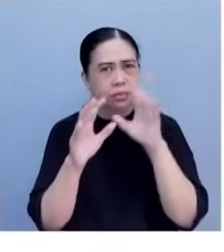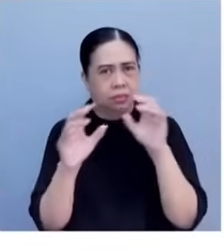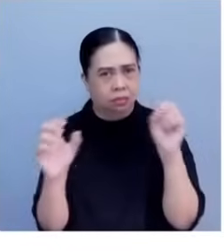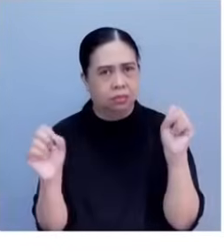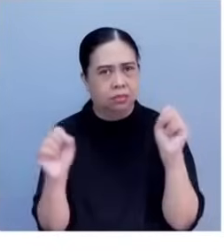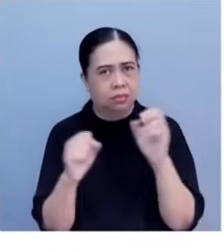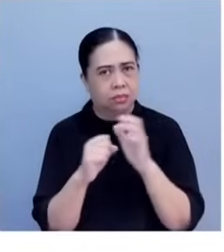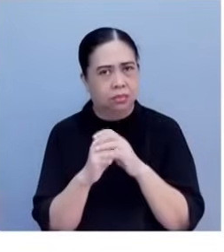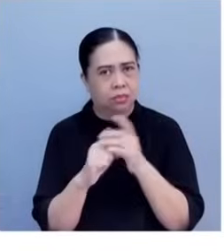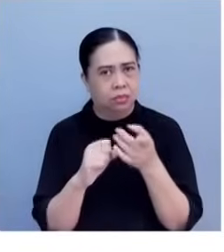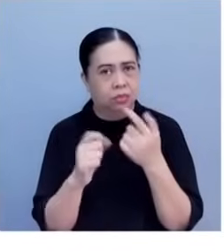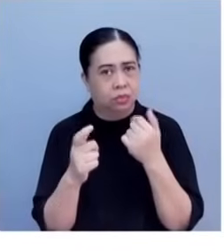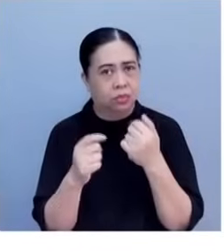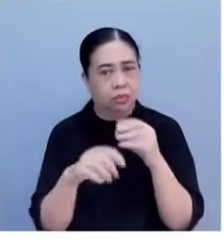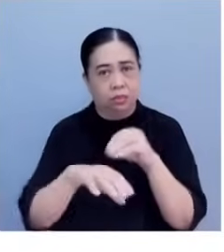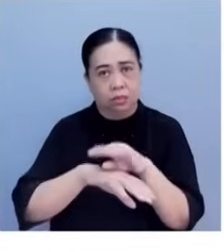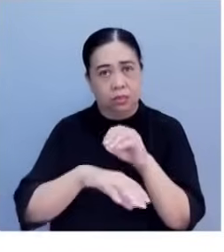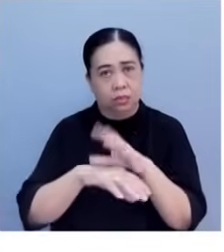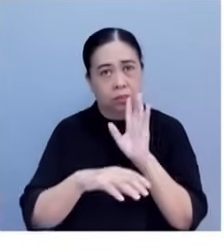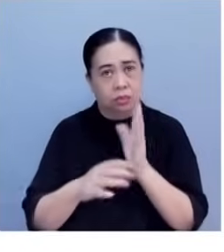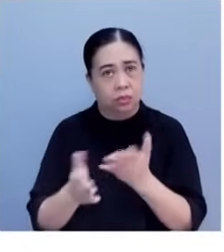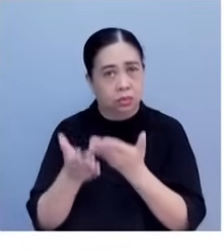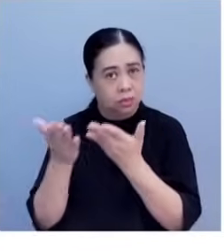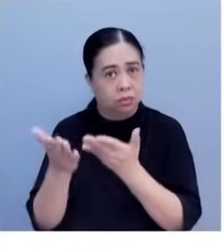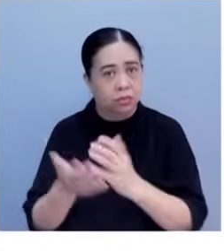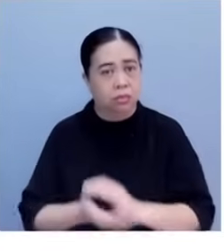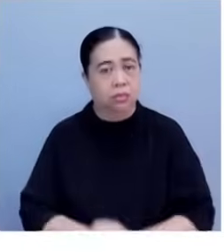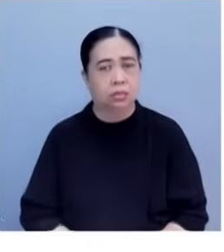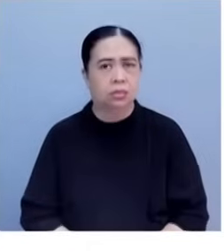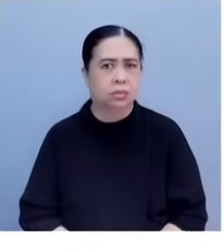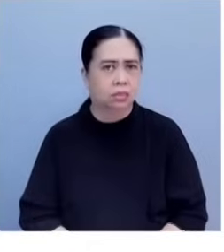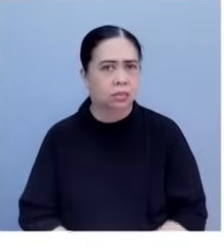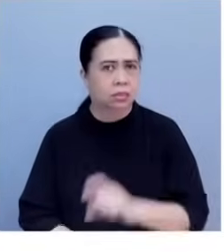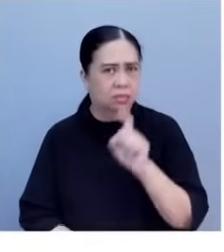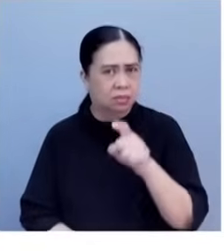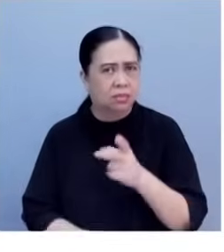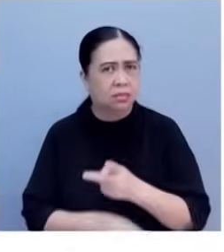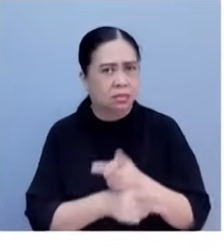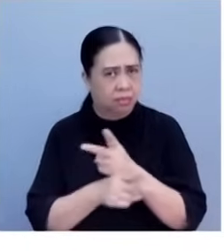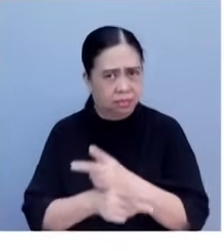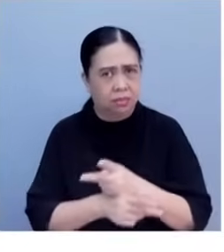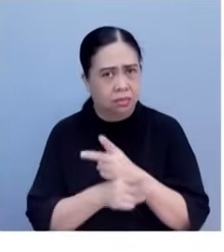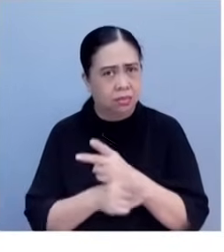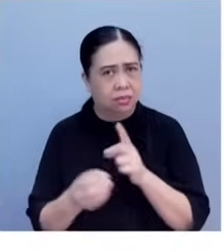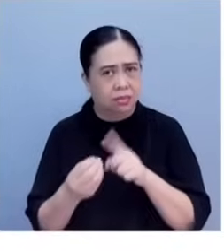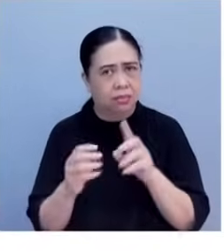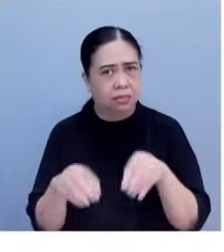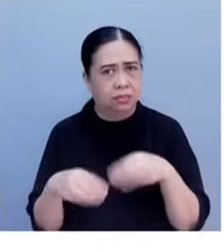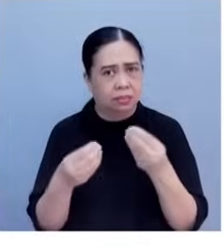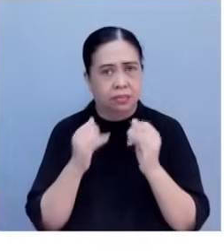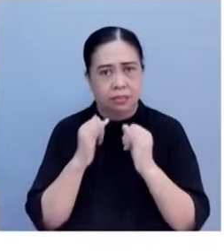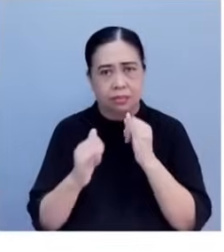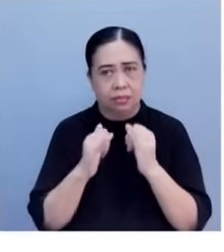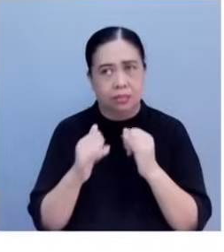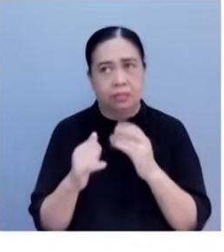and do you think this is an advice that you'd be giving him, that he should be more circumspect about granting these interviews